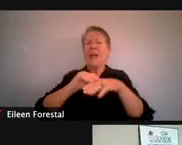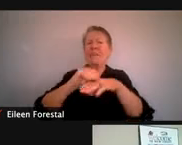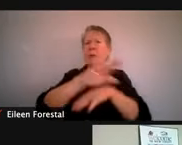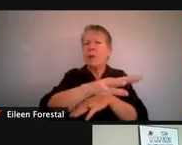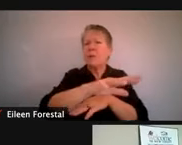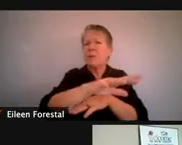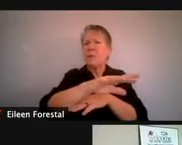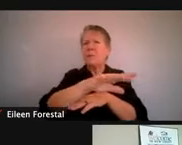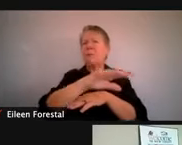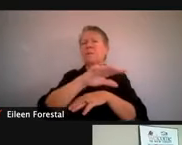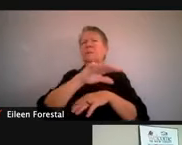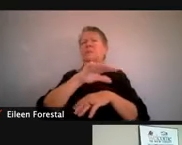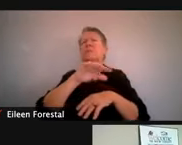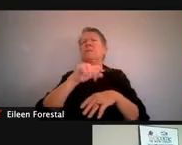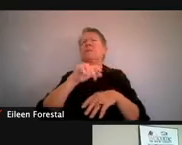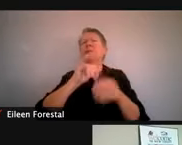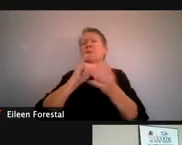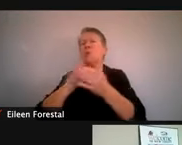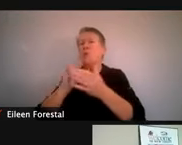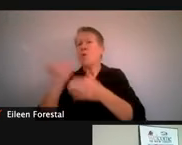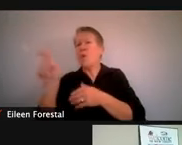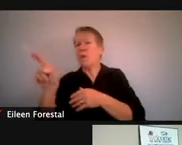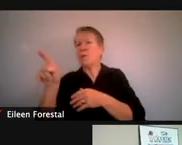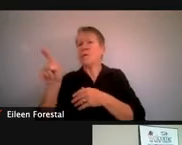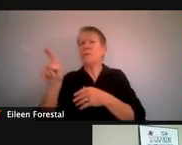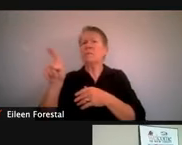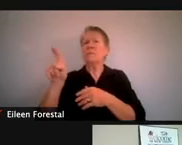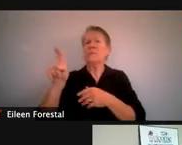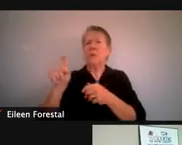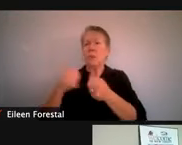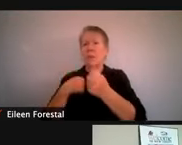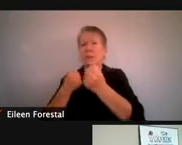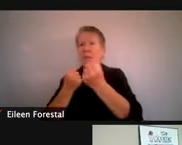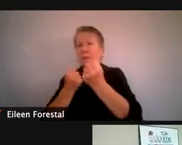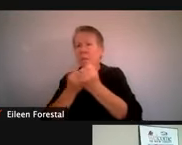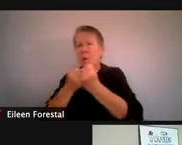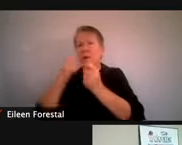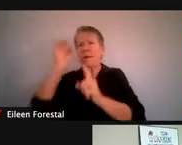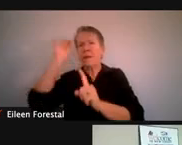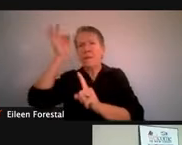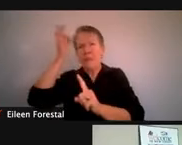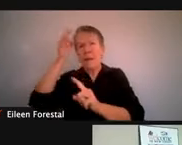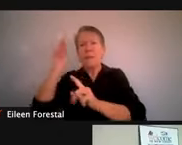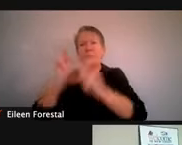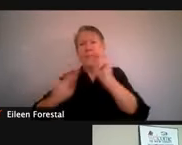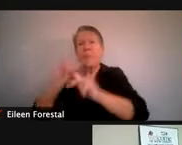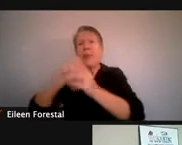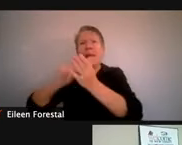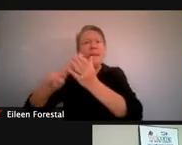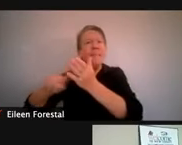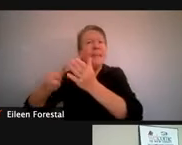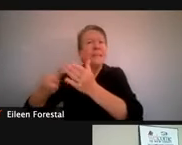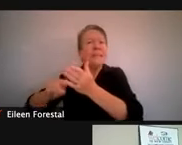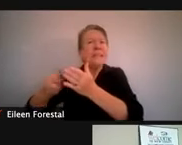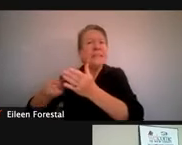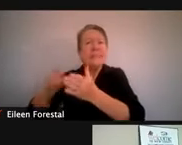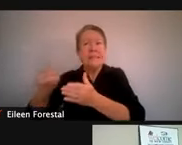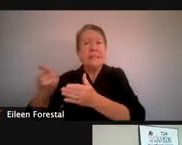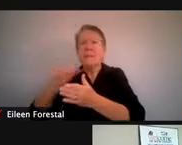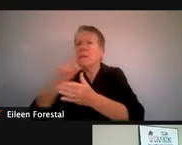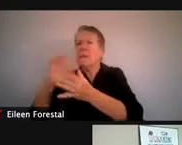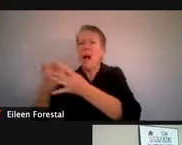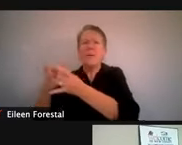actively participating and supporting our federal partners in that investigation, which is essentially not tied to the healthcare system. The second case is